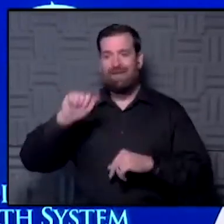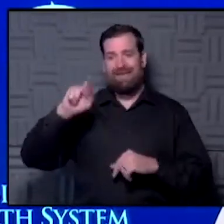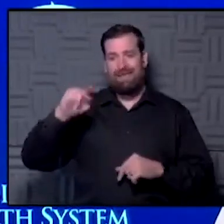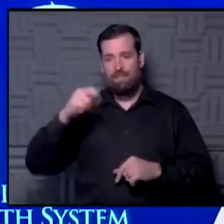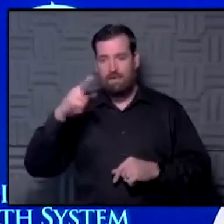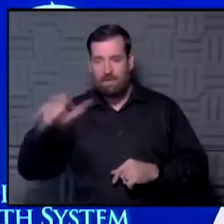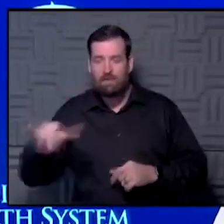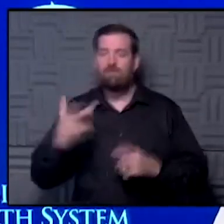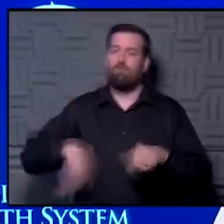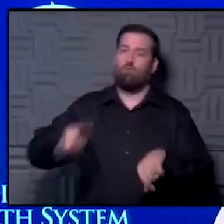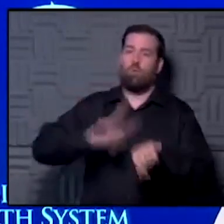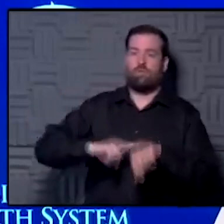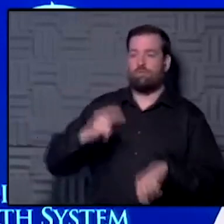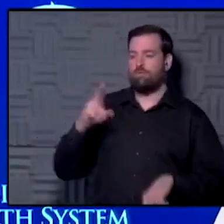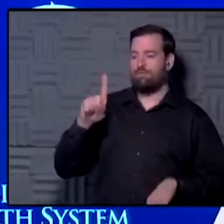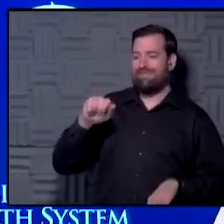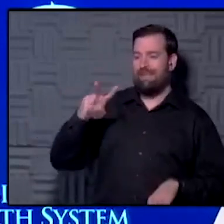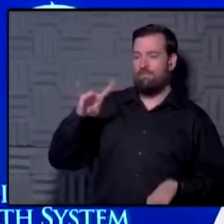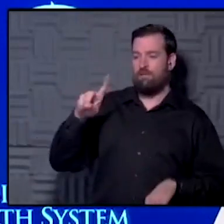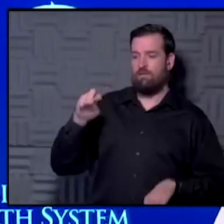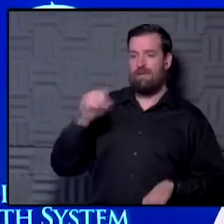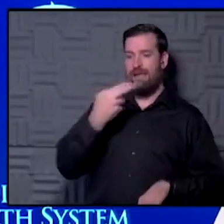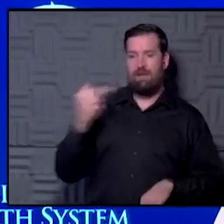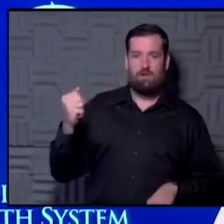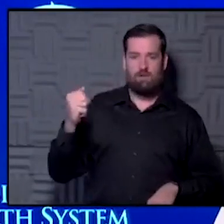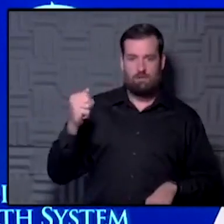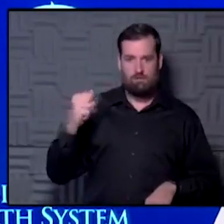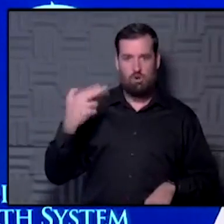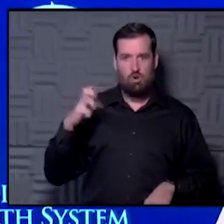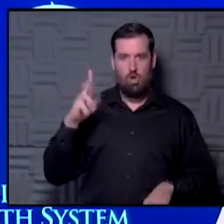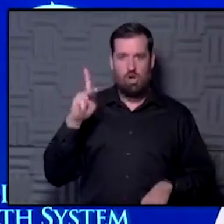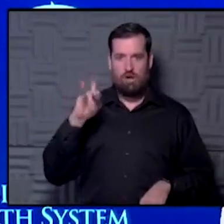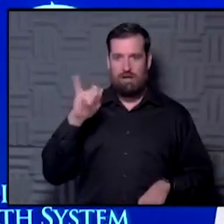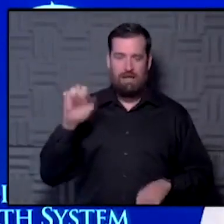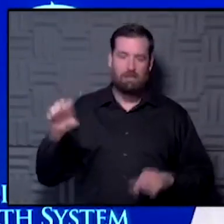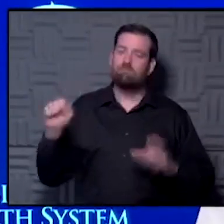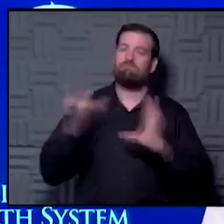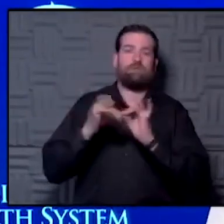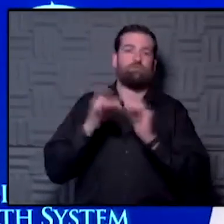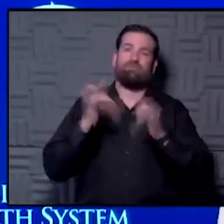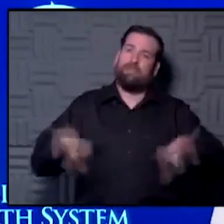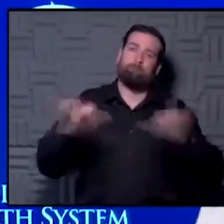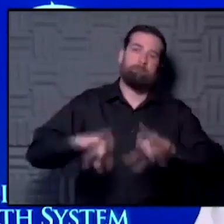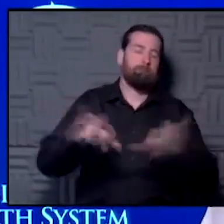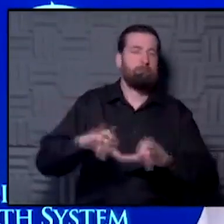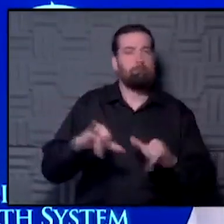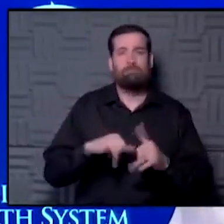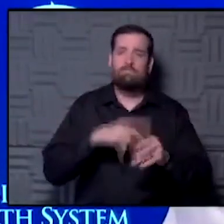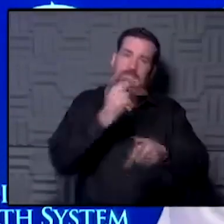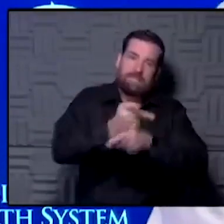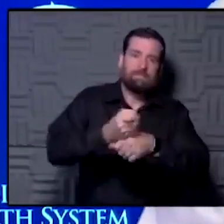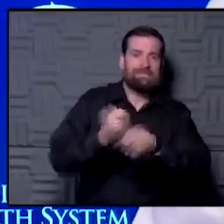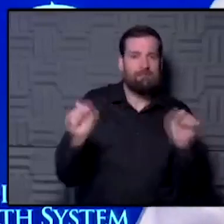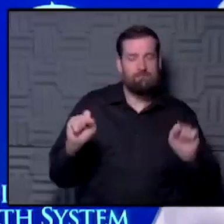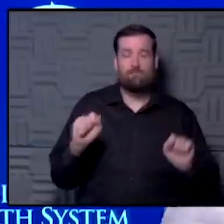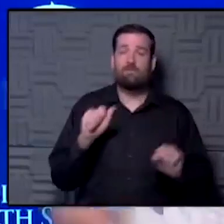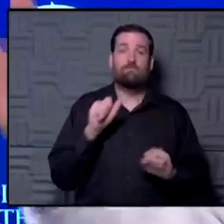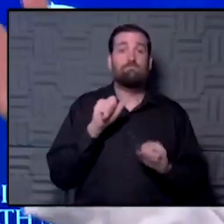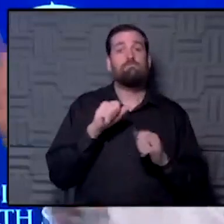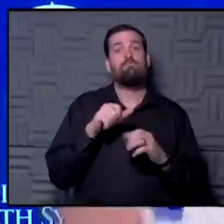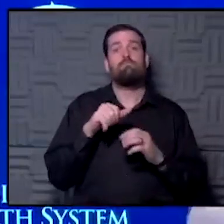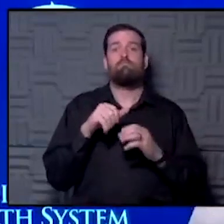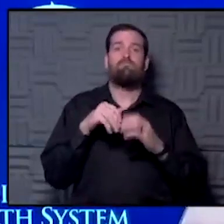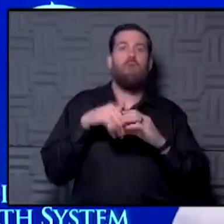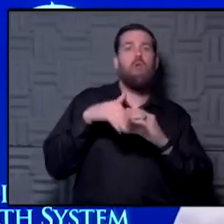course to David and to Hawkeye. Our message is the same every day. We try to help you stay safe. We're not going to do it by